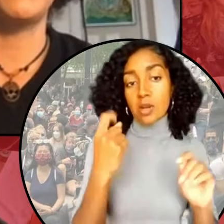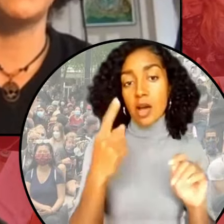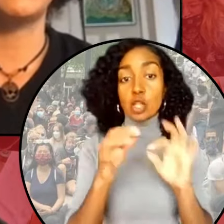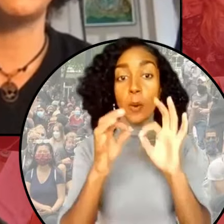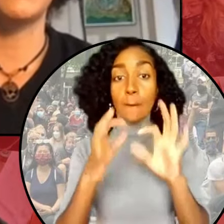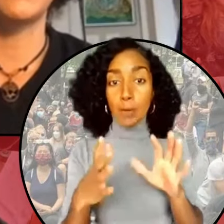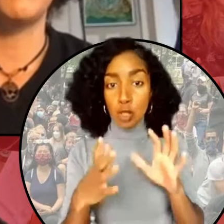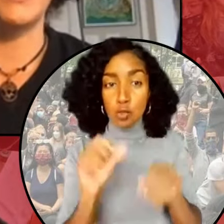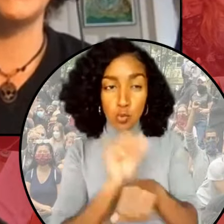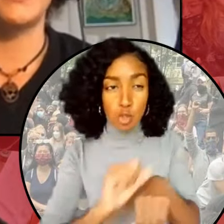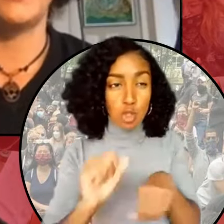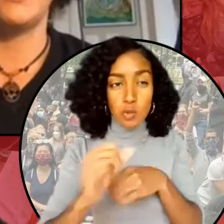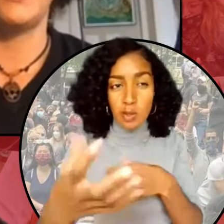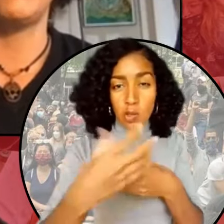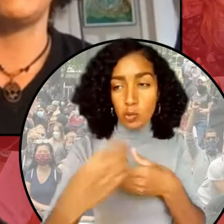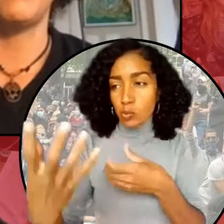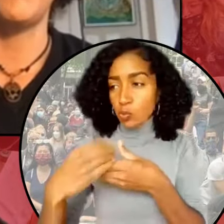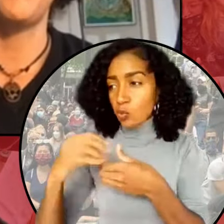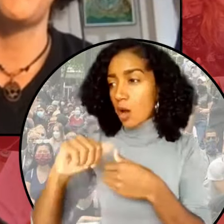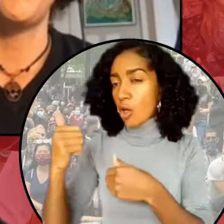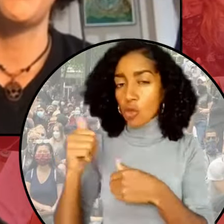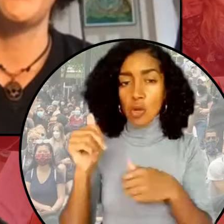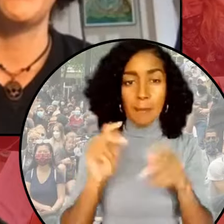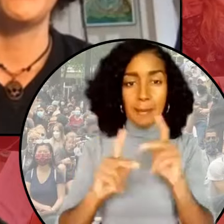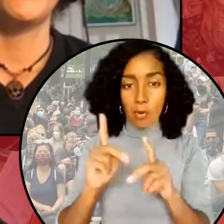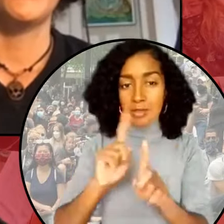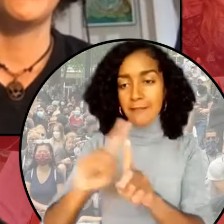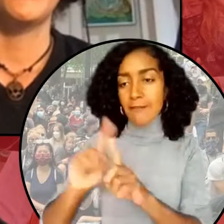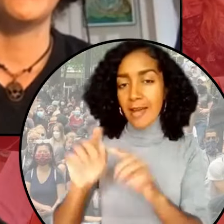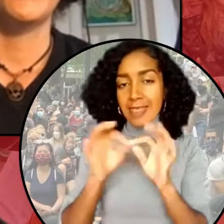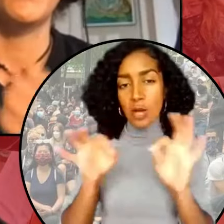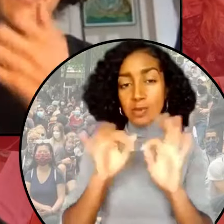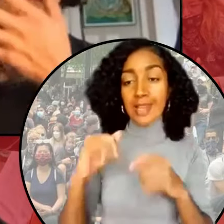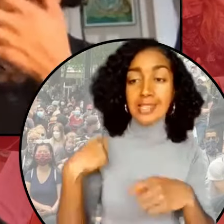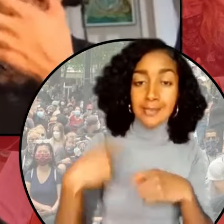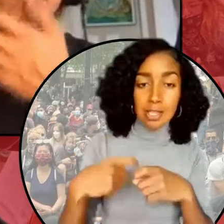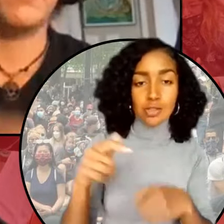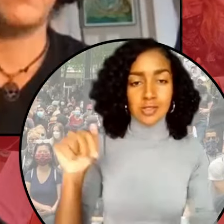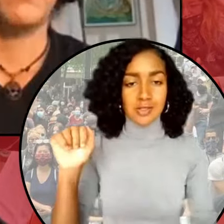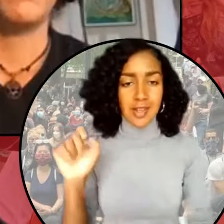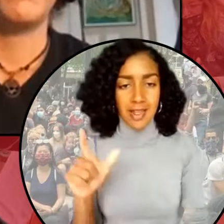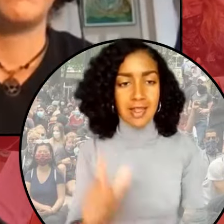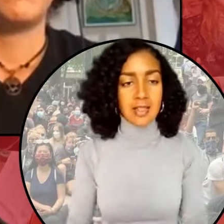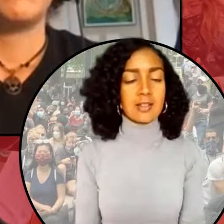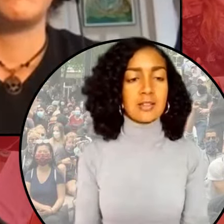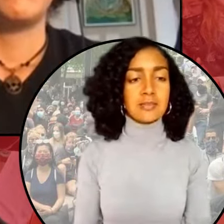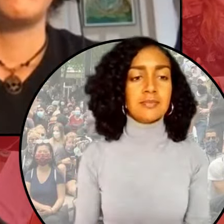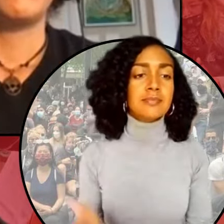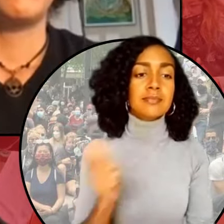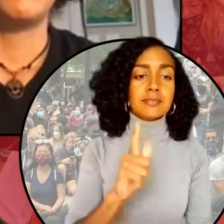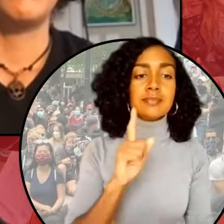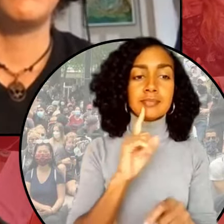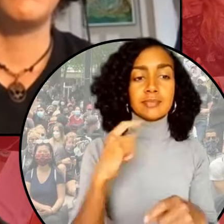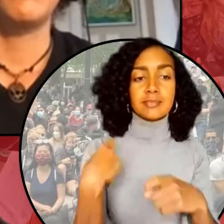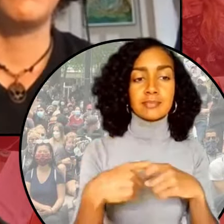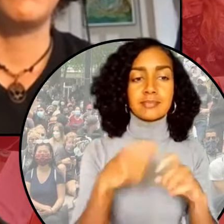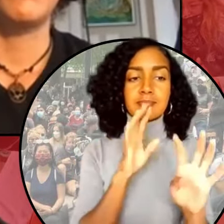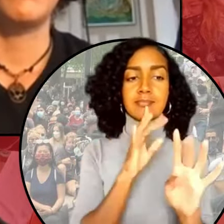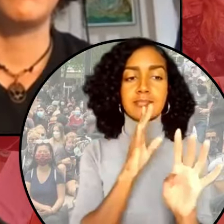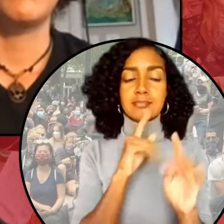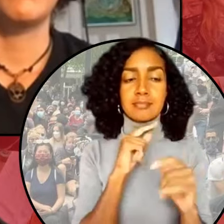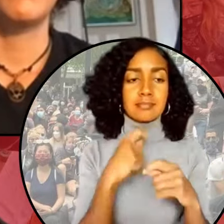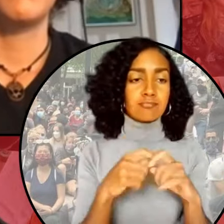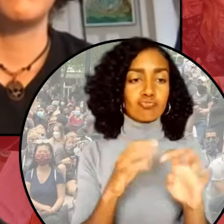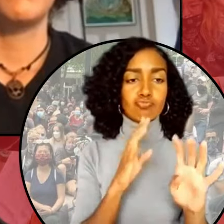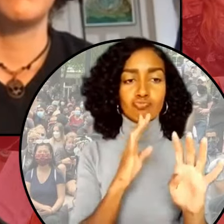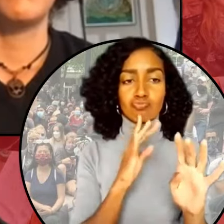other languages, such as Spanish and ASL. Entonces, hoy las personas que prefieran accesar la